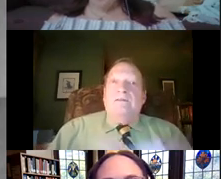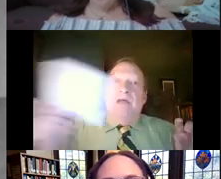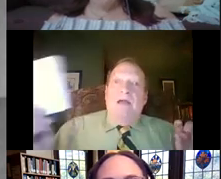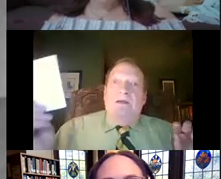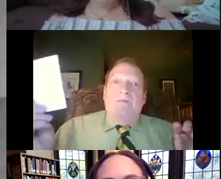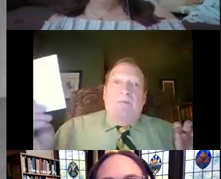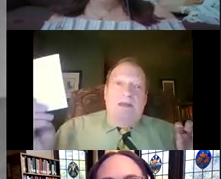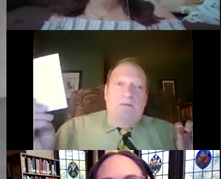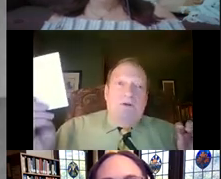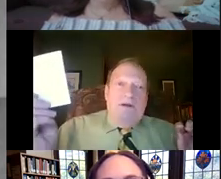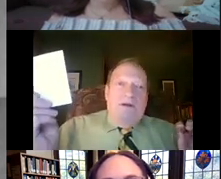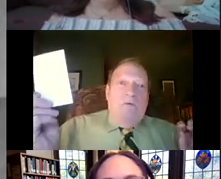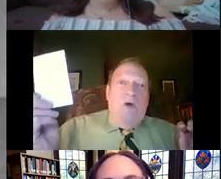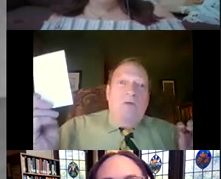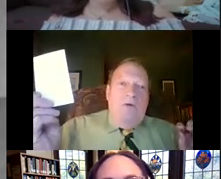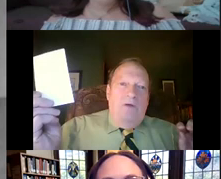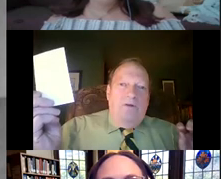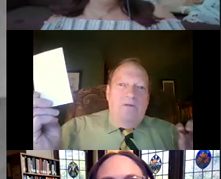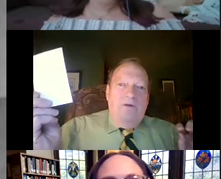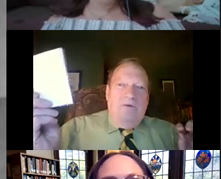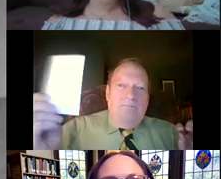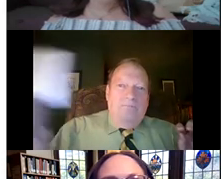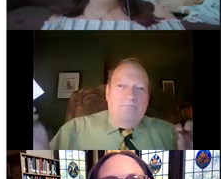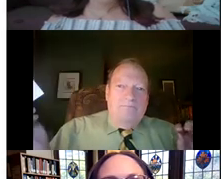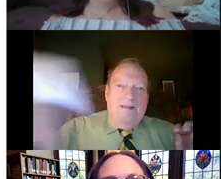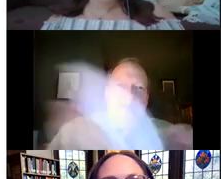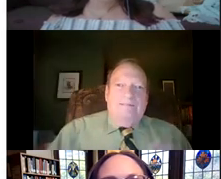And instead, he would run for governor.